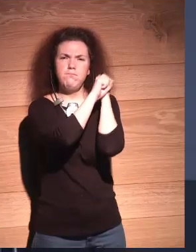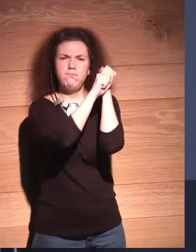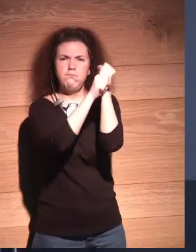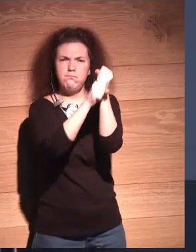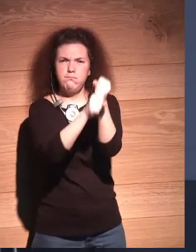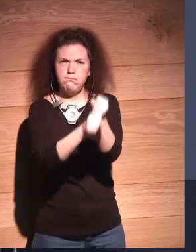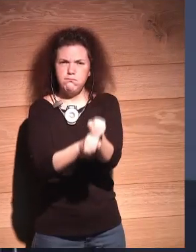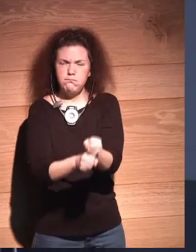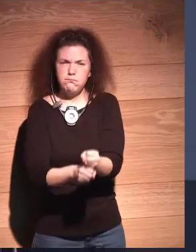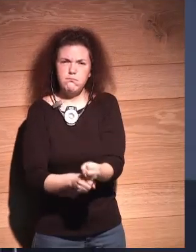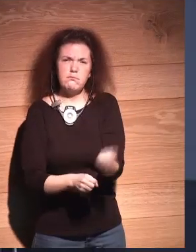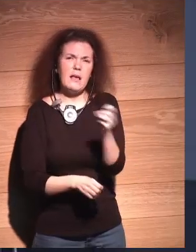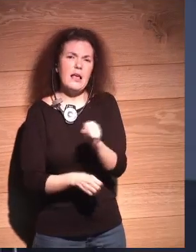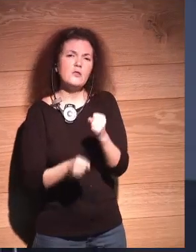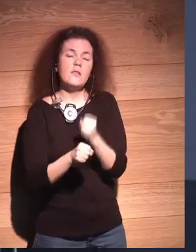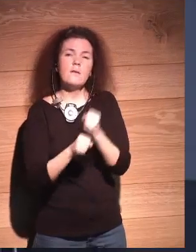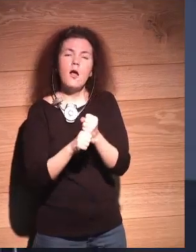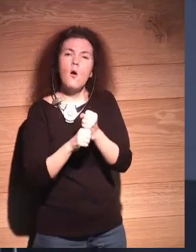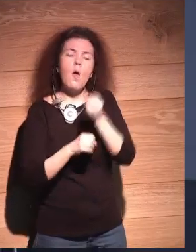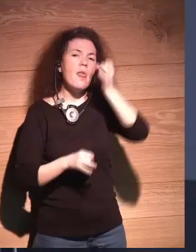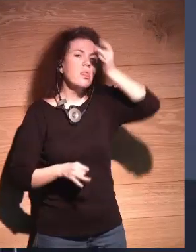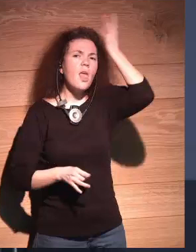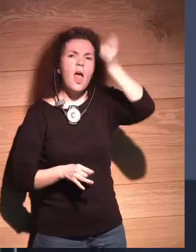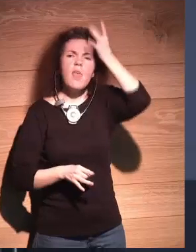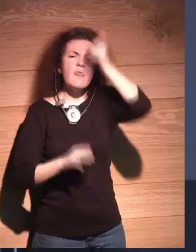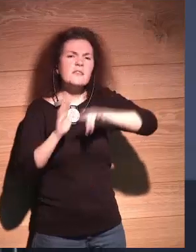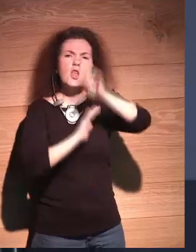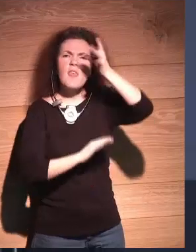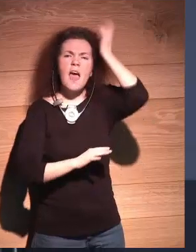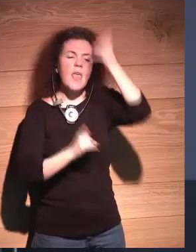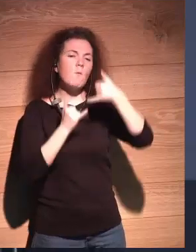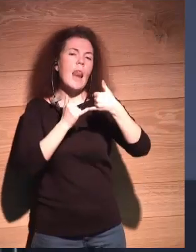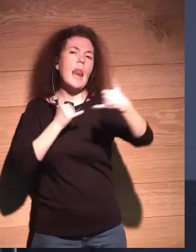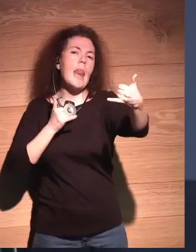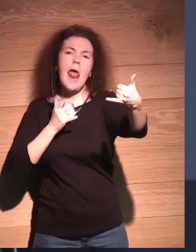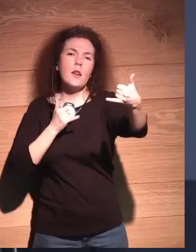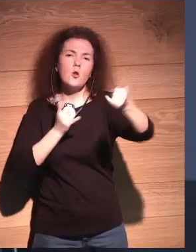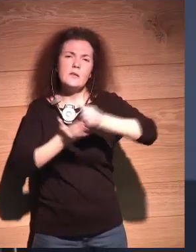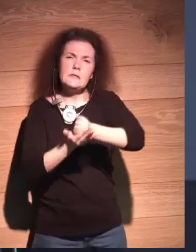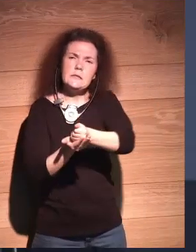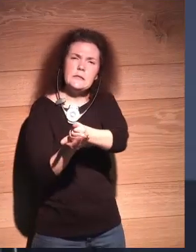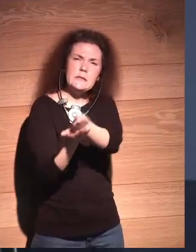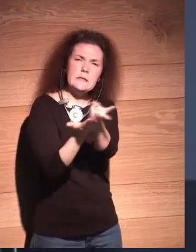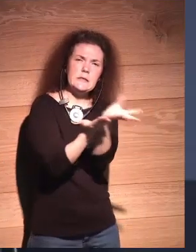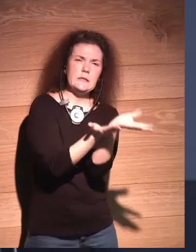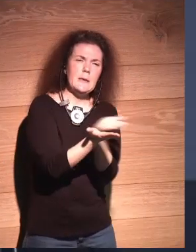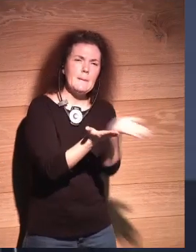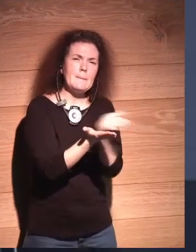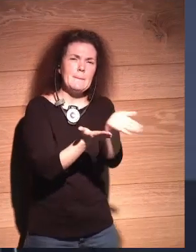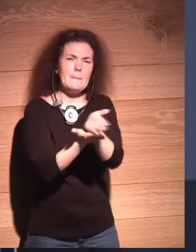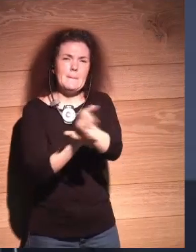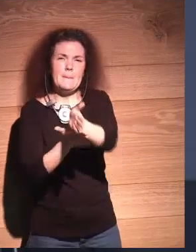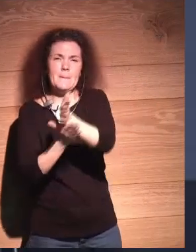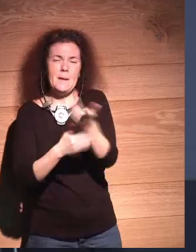have been many decades of work after this with a creative development that has not been linear at all.